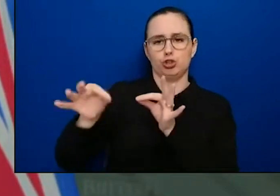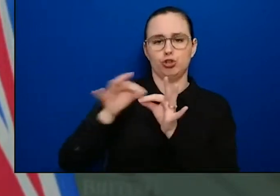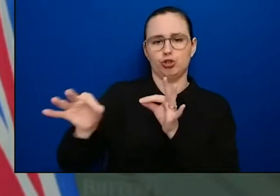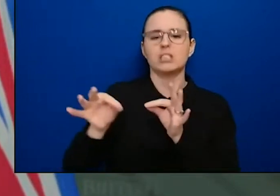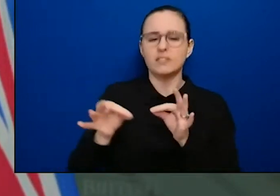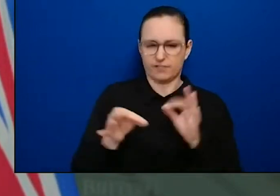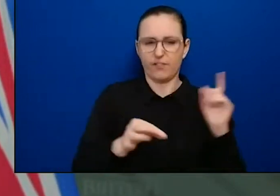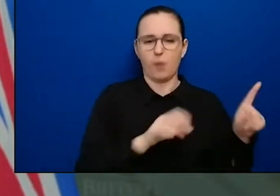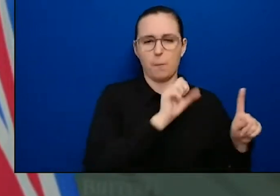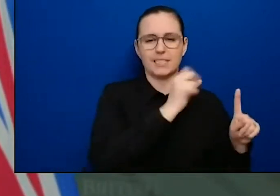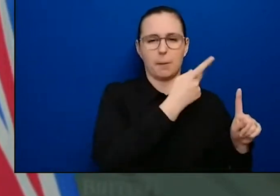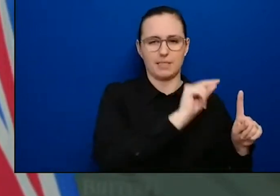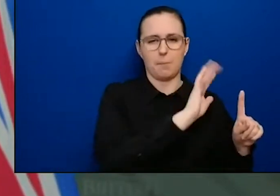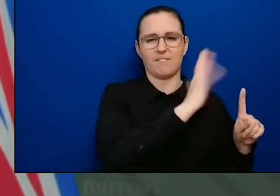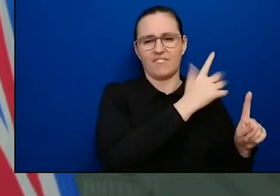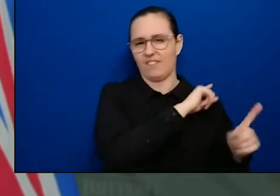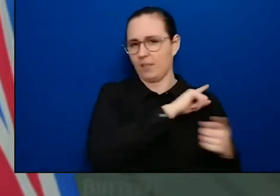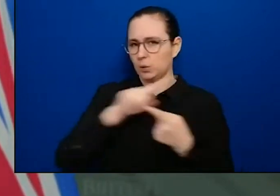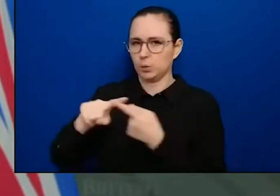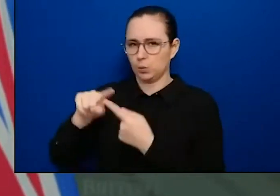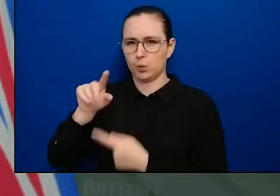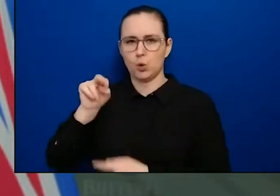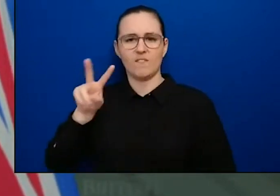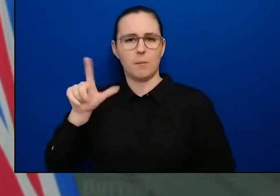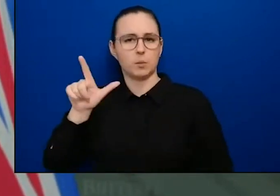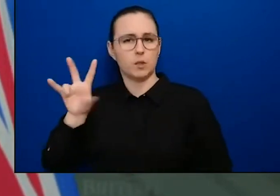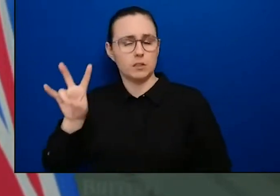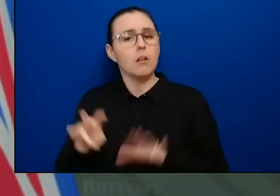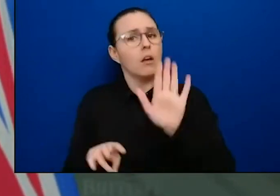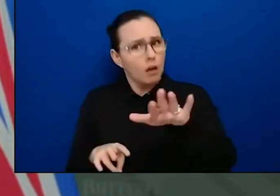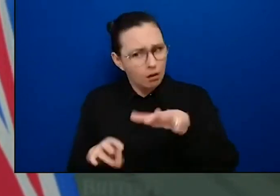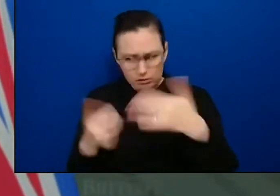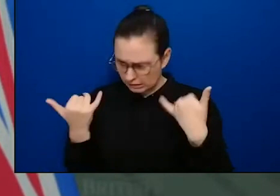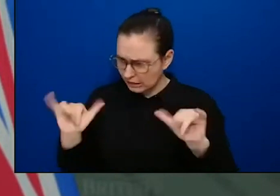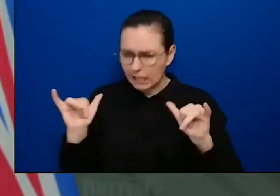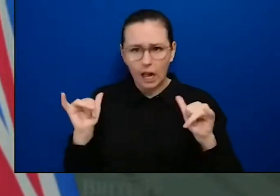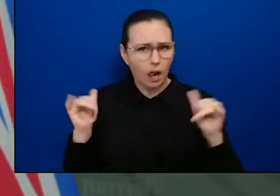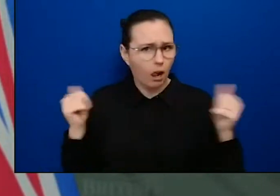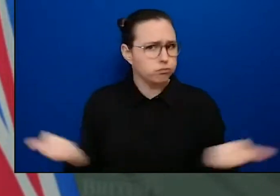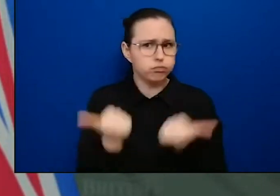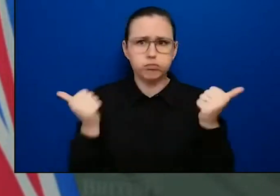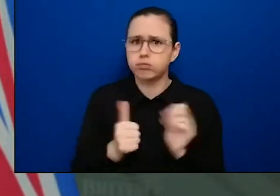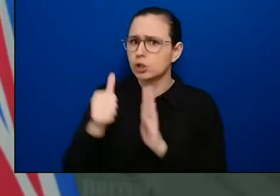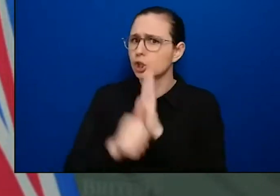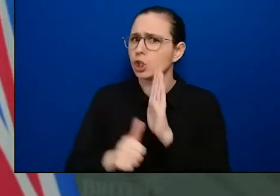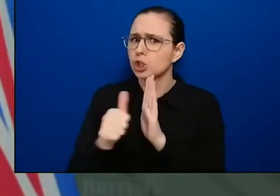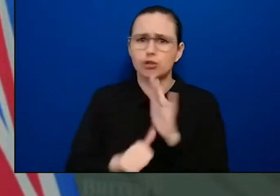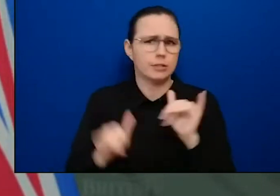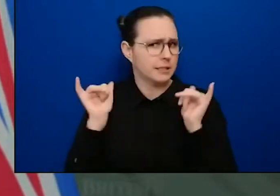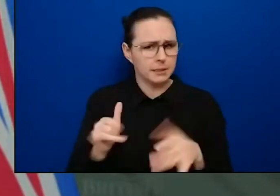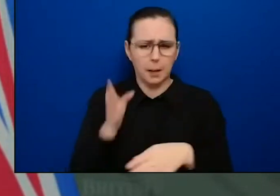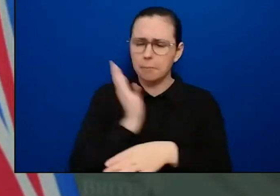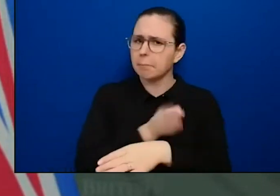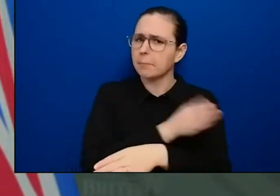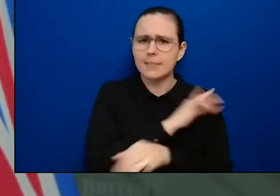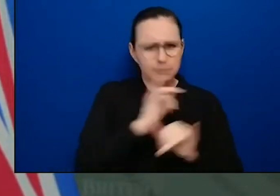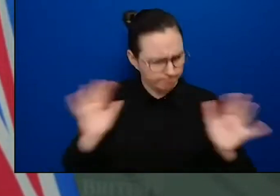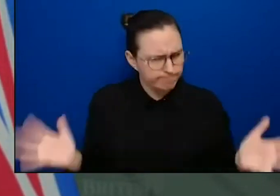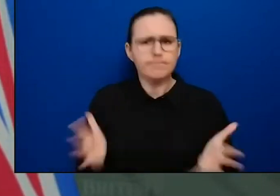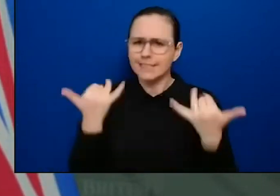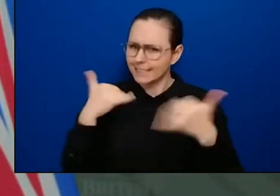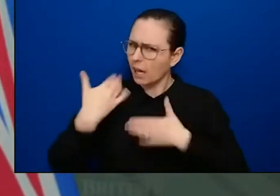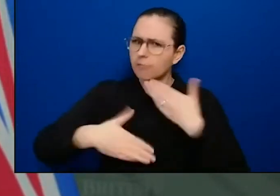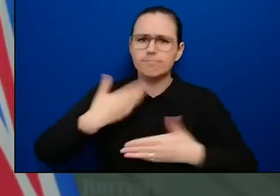also taking place in the province, certainly in parallel to what's happened in previous years and pre-pandemic times. In